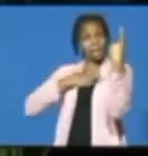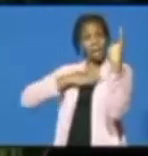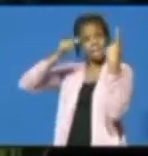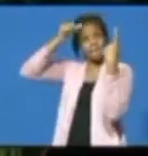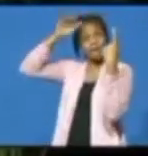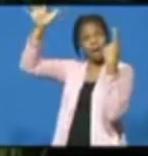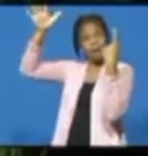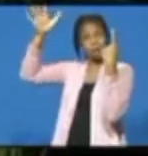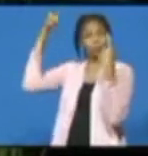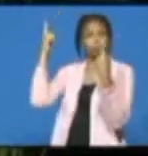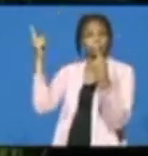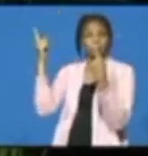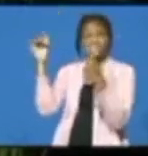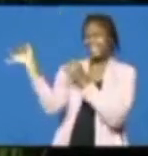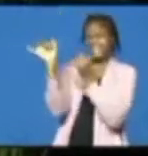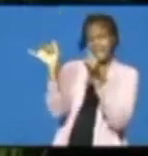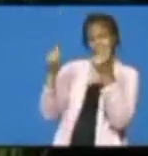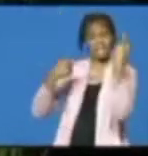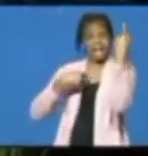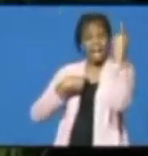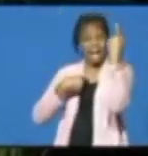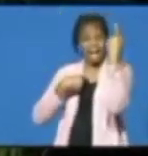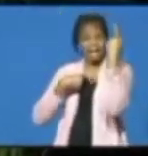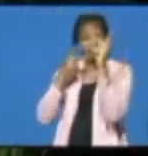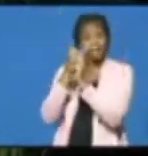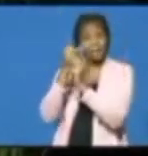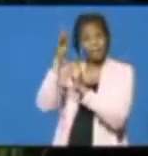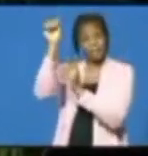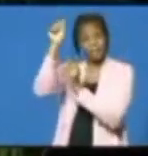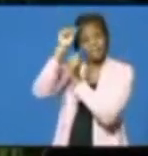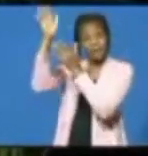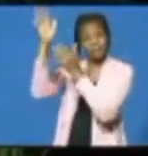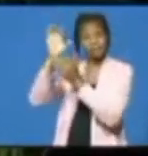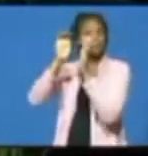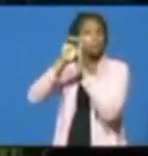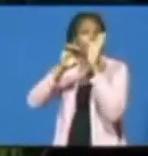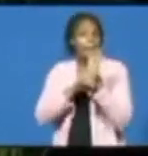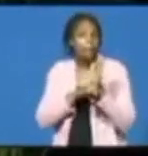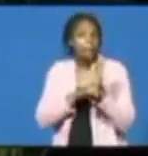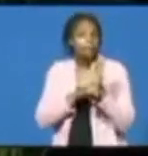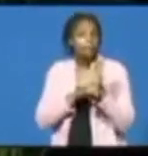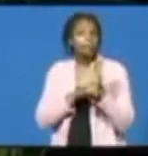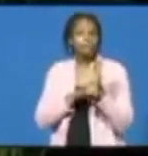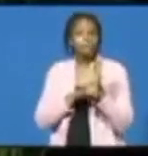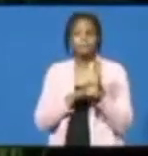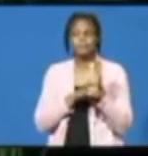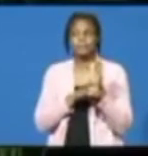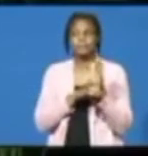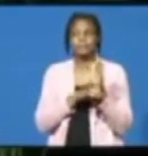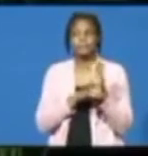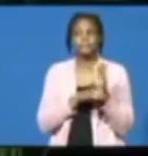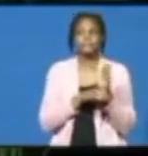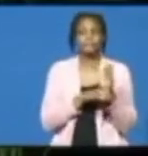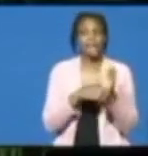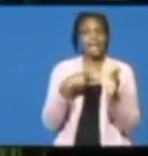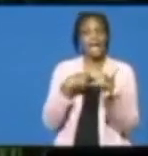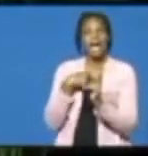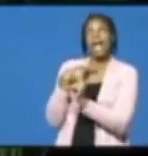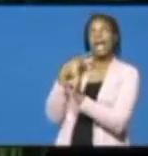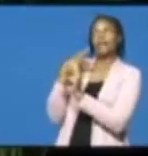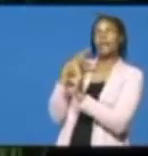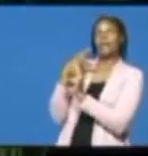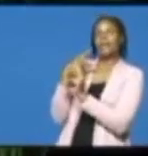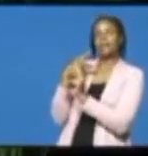Just as I've kept my Father's commandment, and I abide in his love. Hear